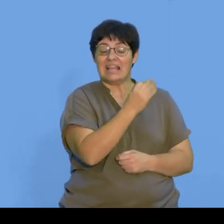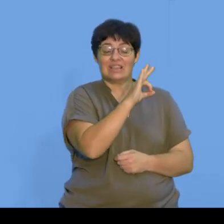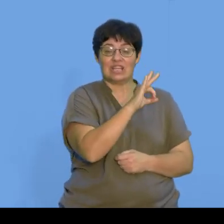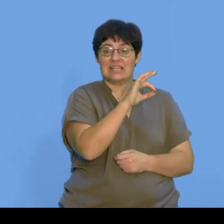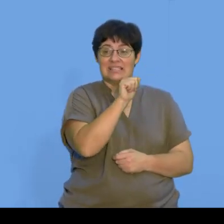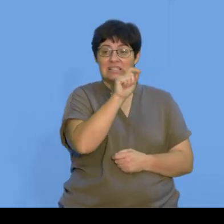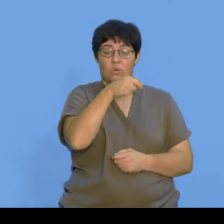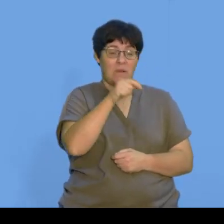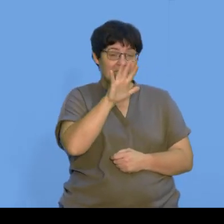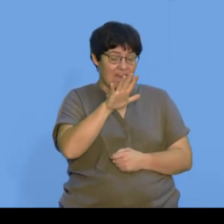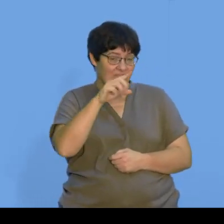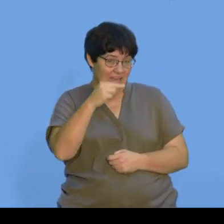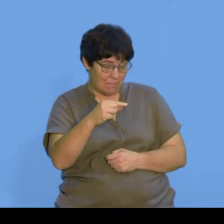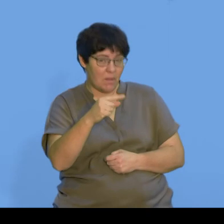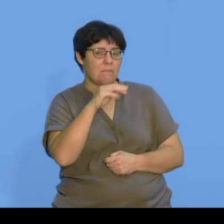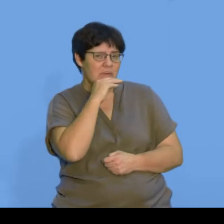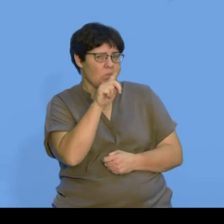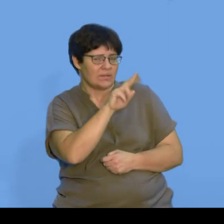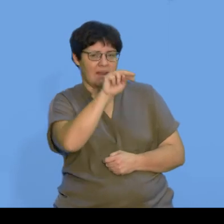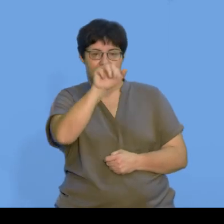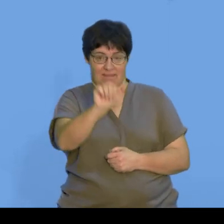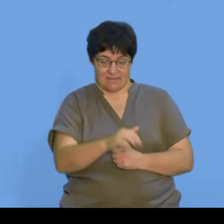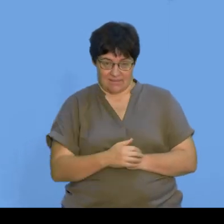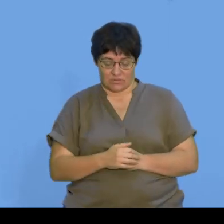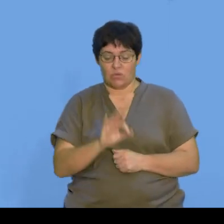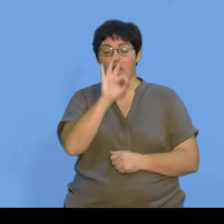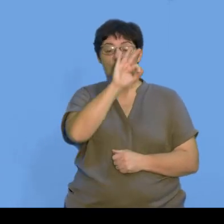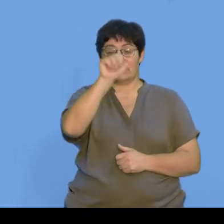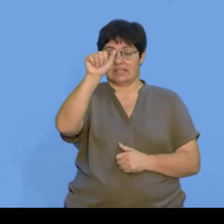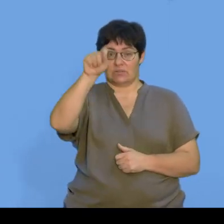36.5 grams is actually sodium. So we are simply saying that